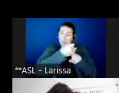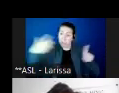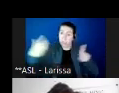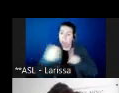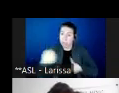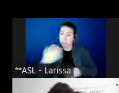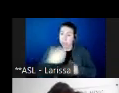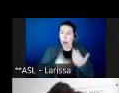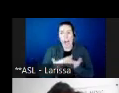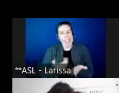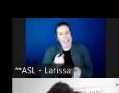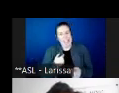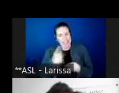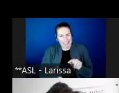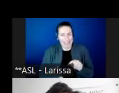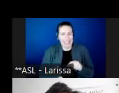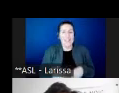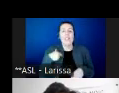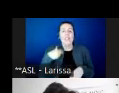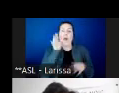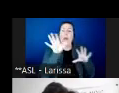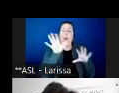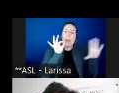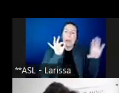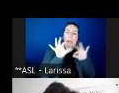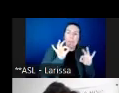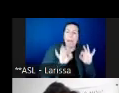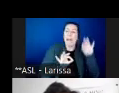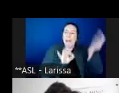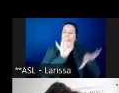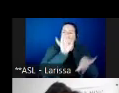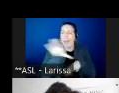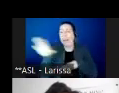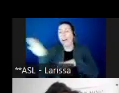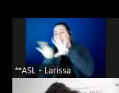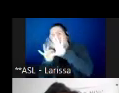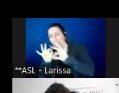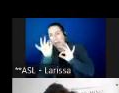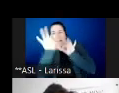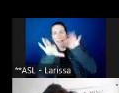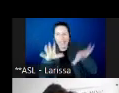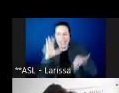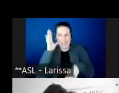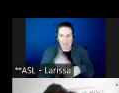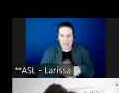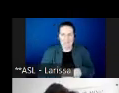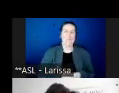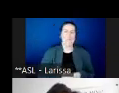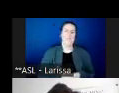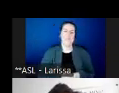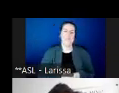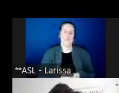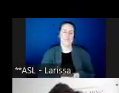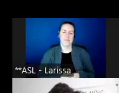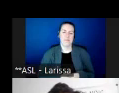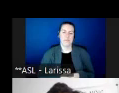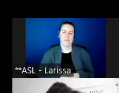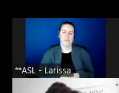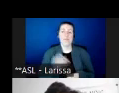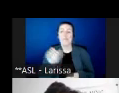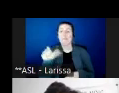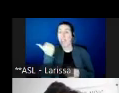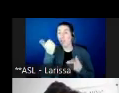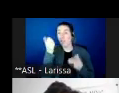So I'm going to pick a couple that are relevant to today's discussion from each section, and then some of the other pieces we'll get to in